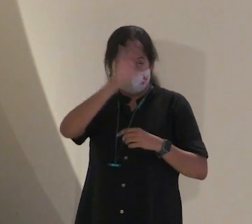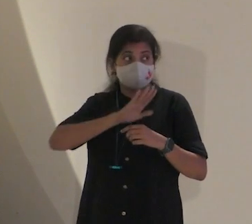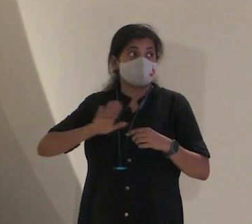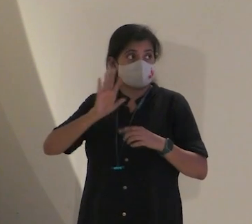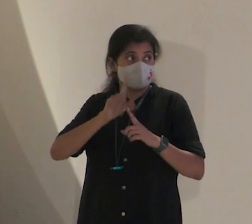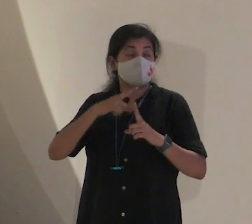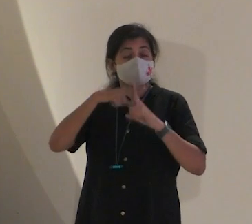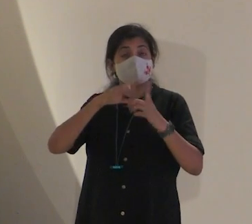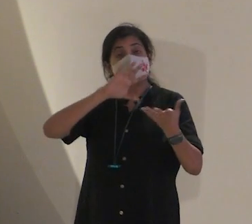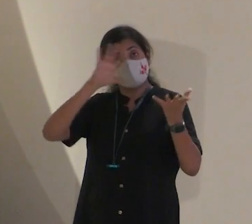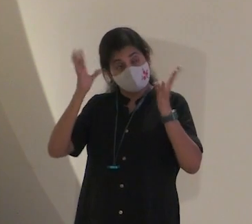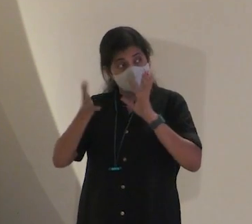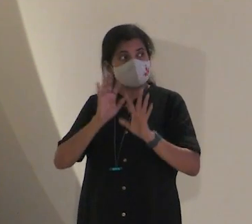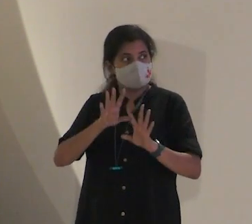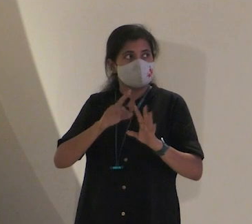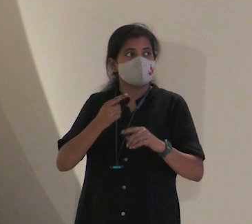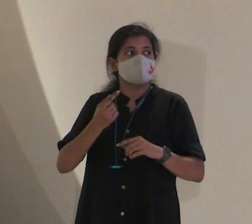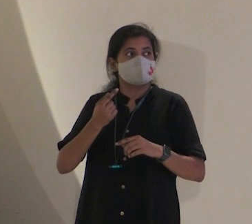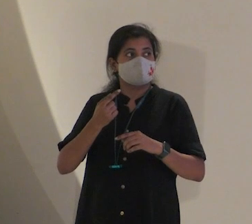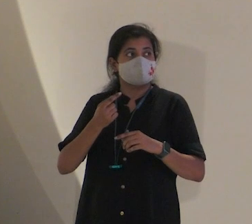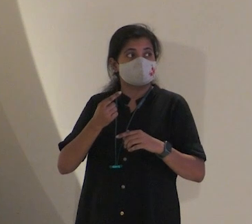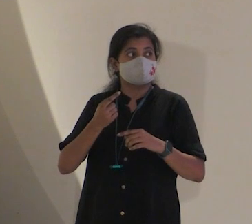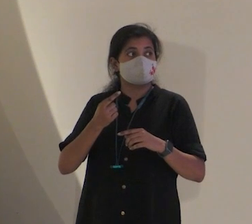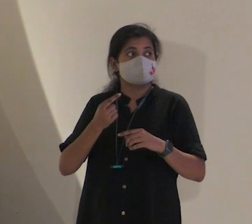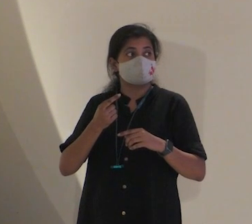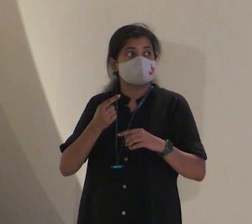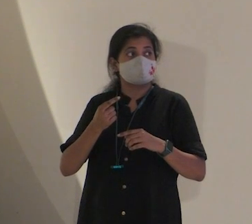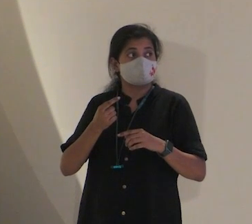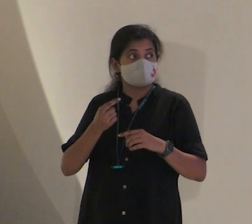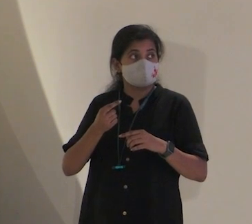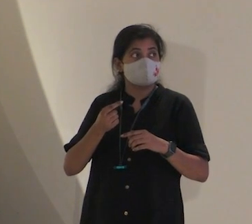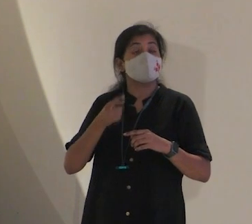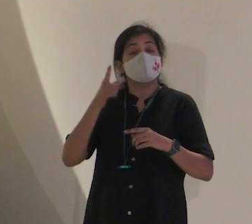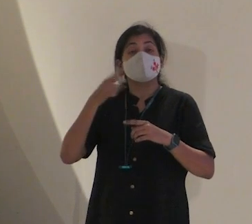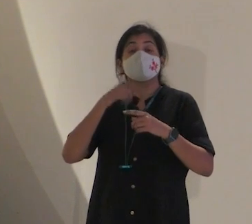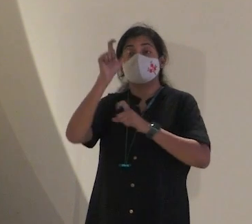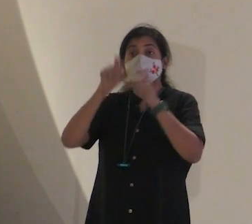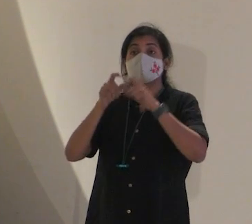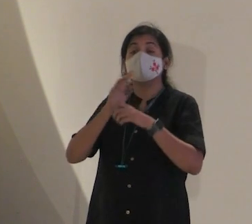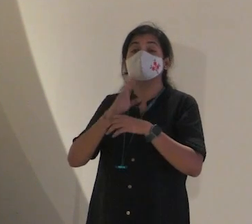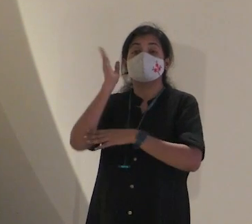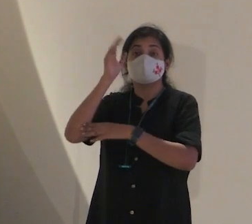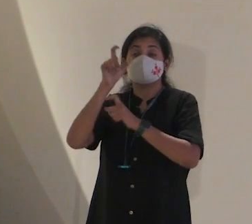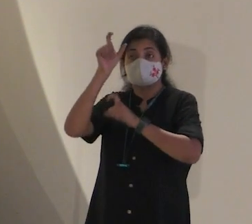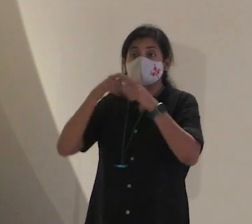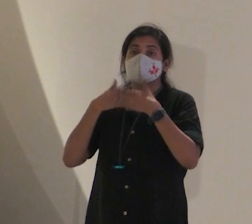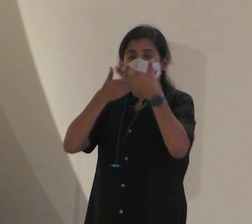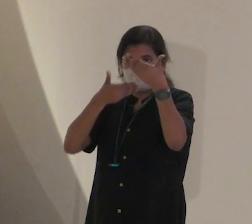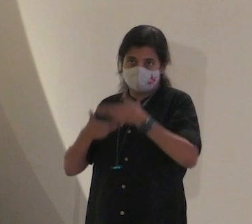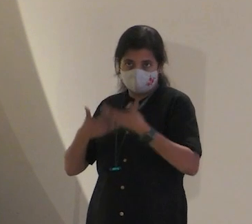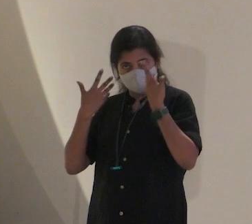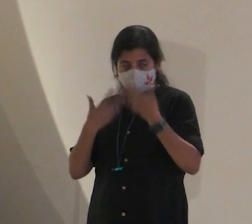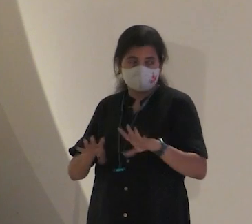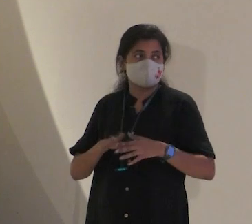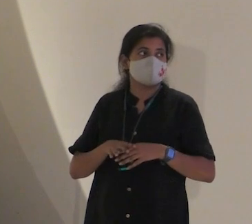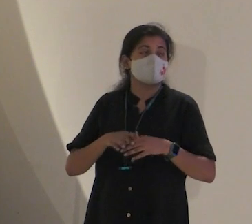the world, especially Portugal, and we could also invite speakers from Portugal to talk about their research interest in India and in